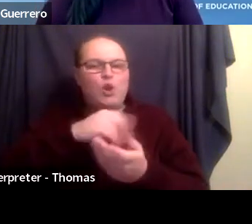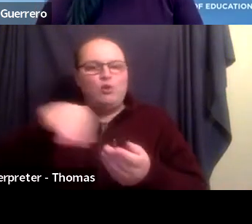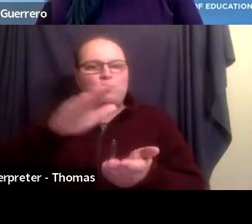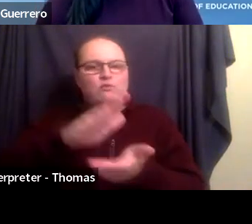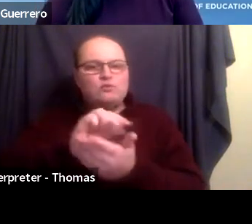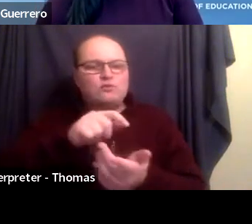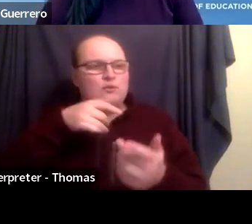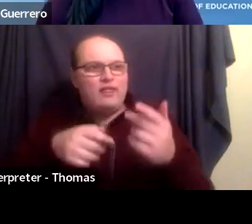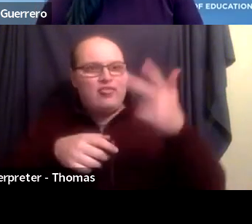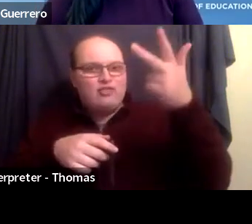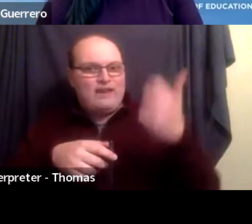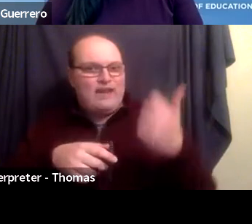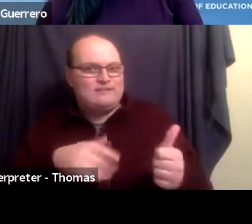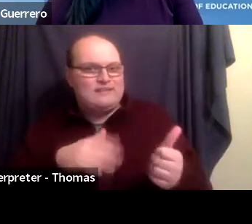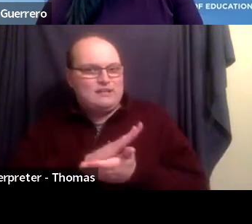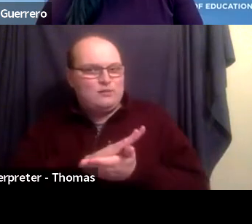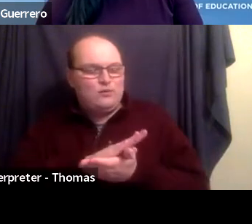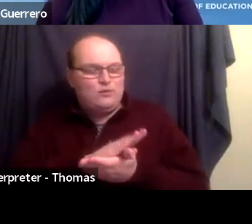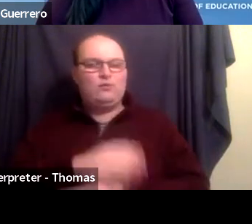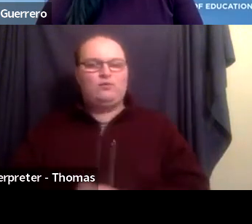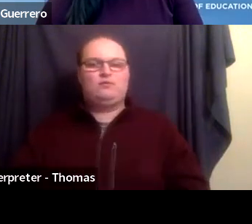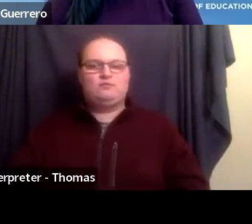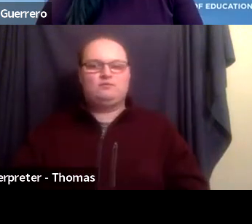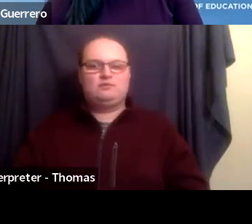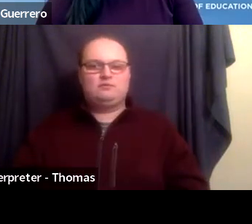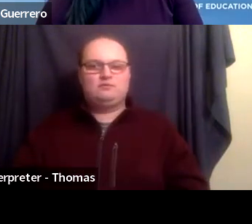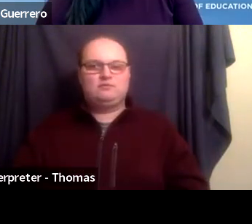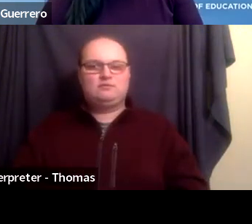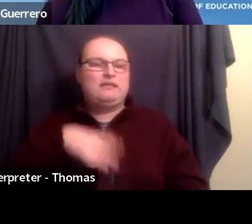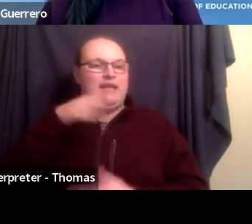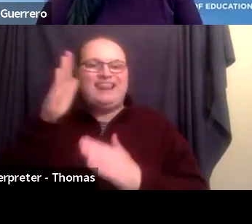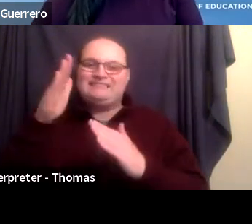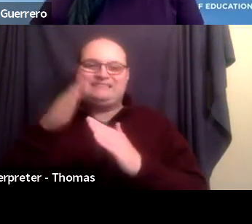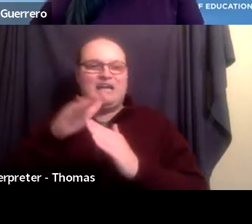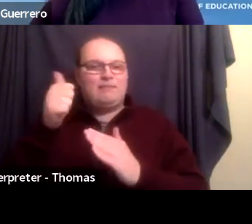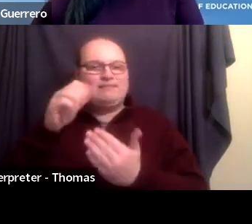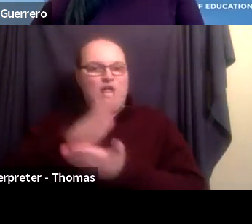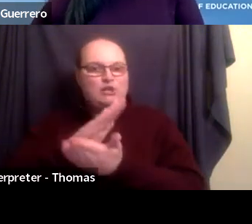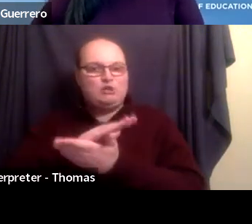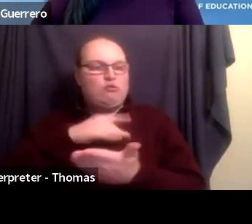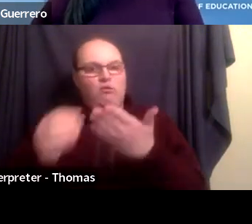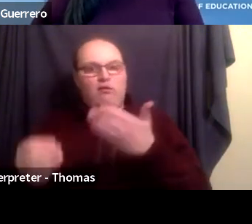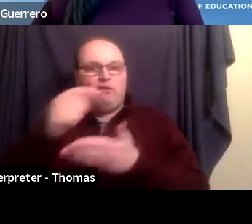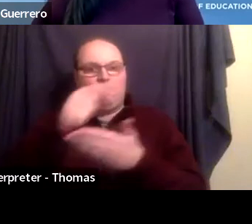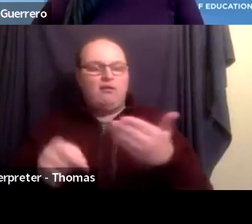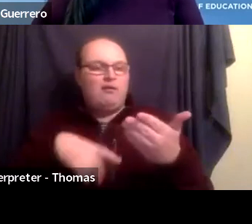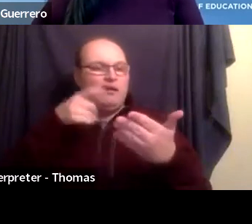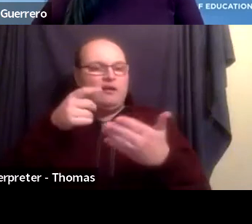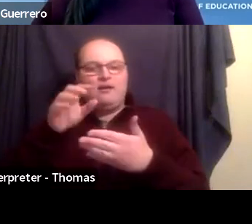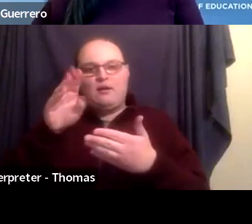And the top of elementary schools, Bone Mill is the top number one, and Scottsdale is number 13.